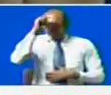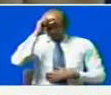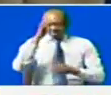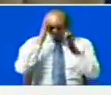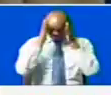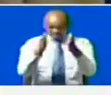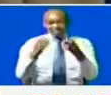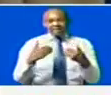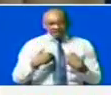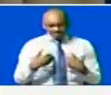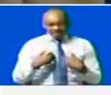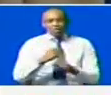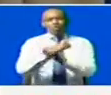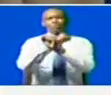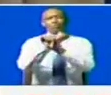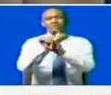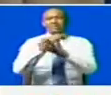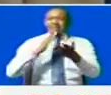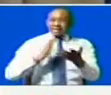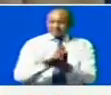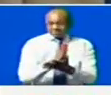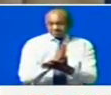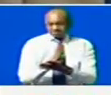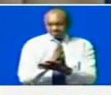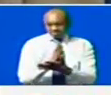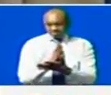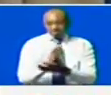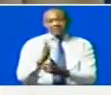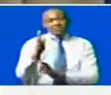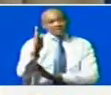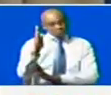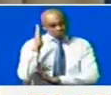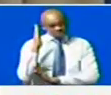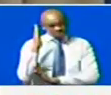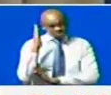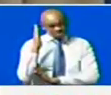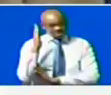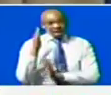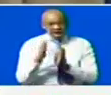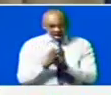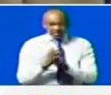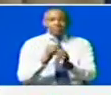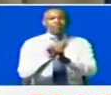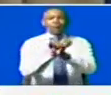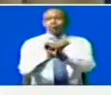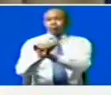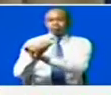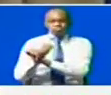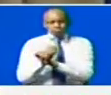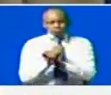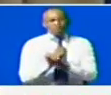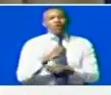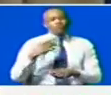commitment to protecting the rights, the security, and the safety